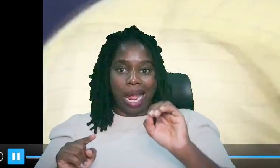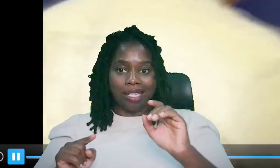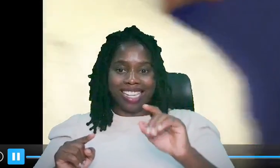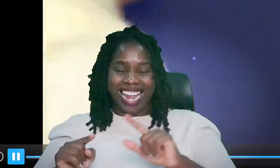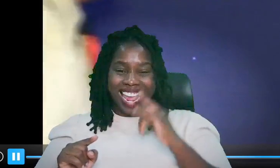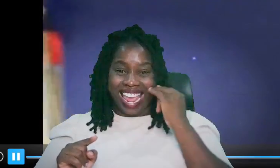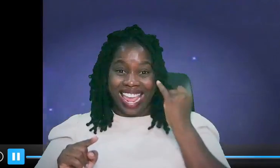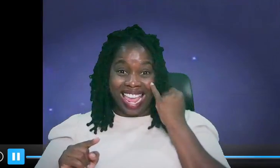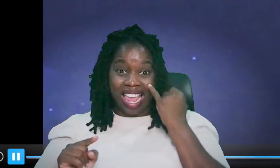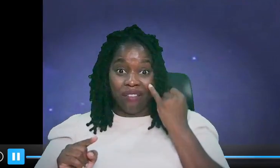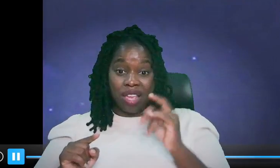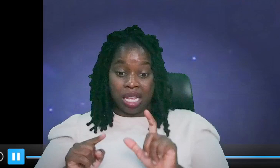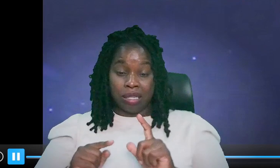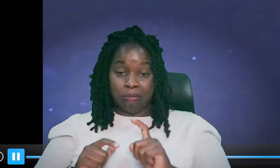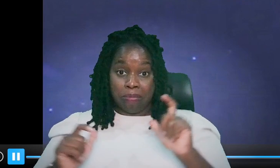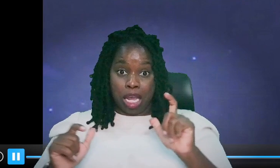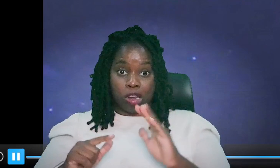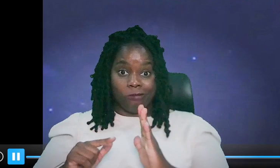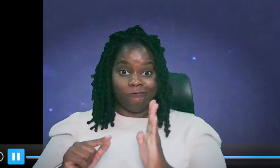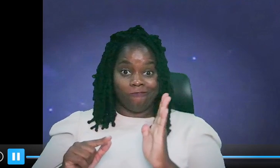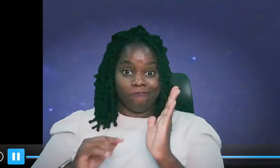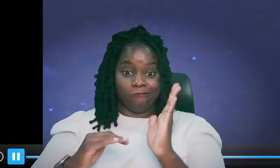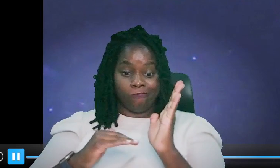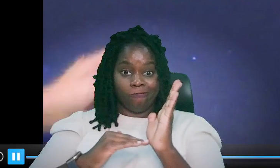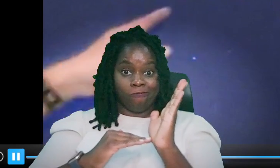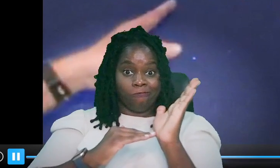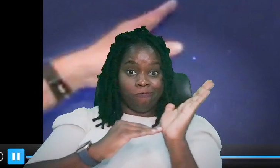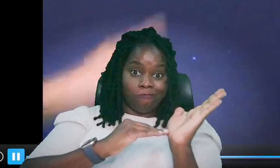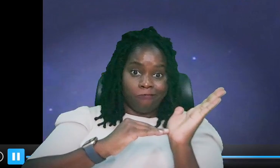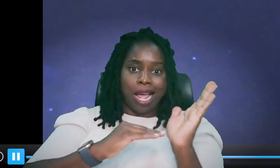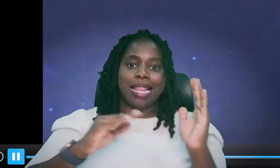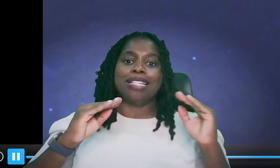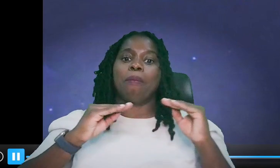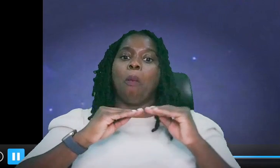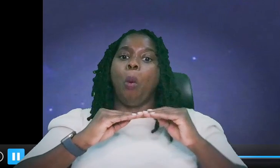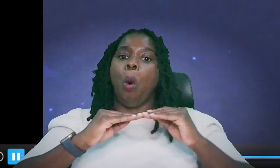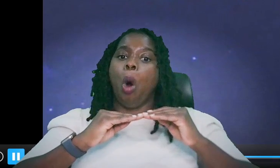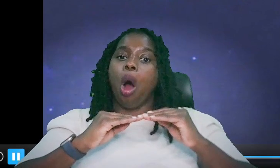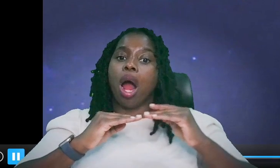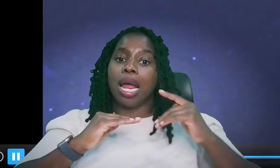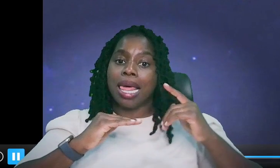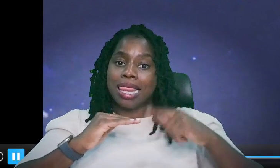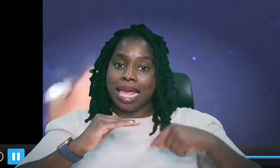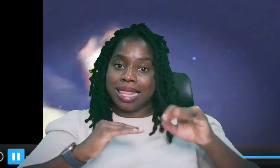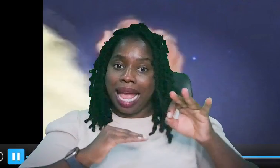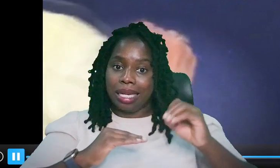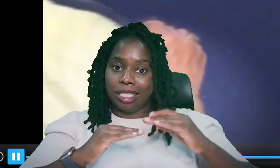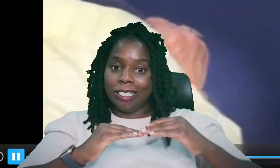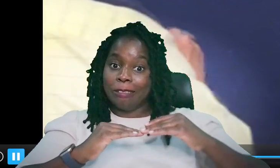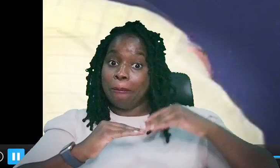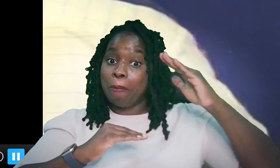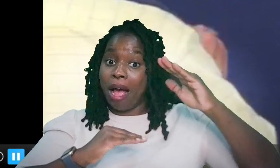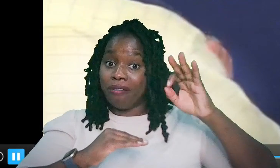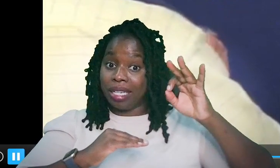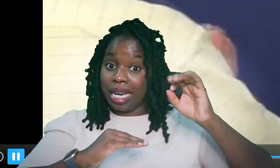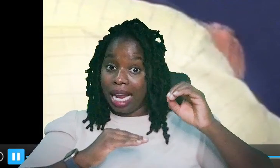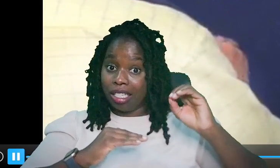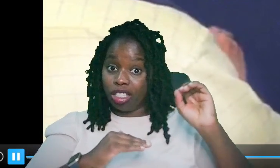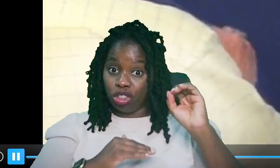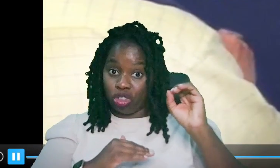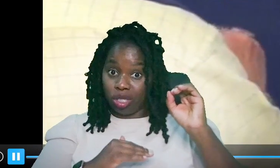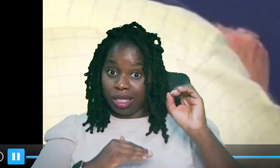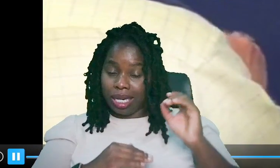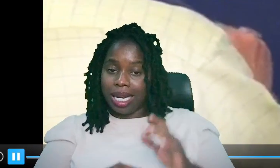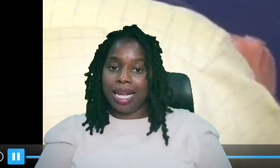an angle that's more than 90 degrees. That's an obtuse angle. And then we have what we call